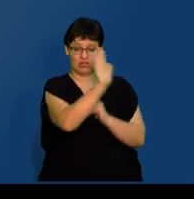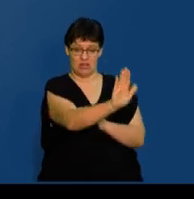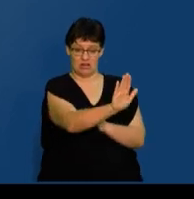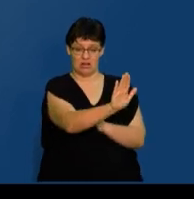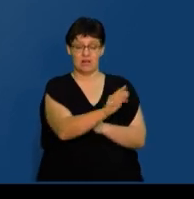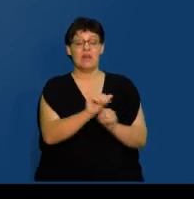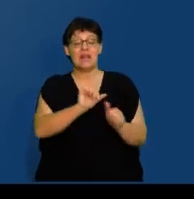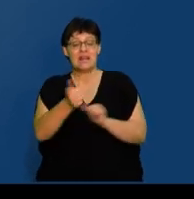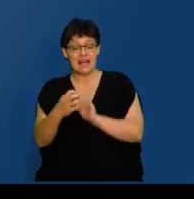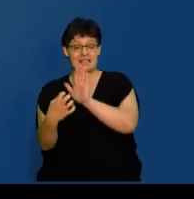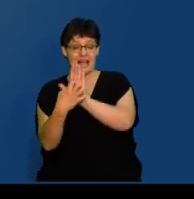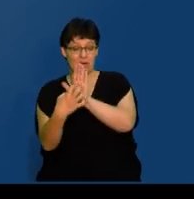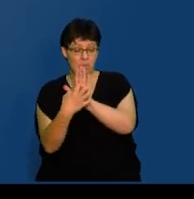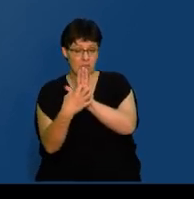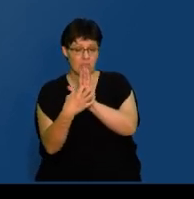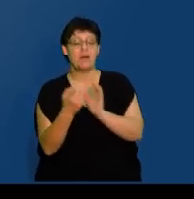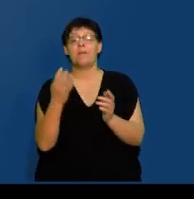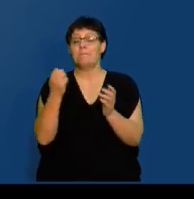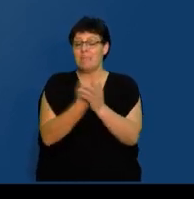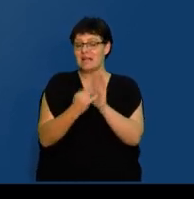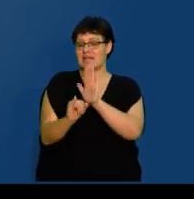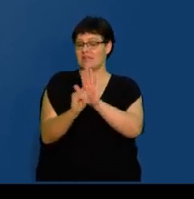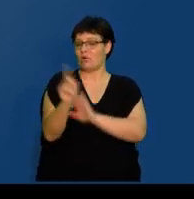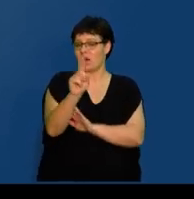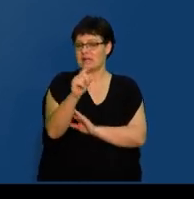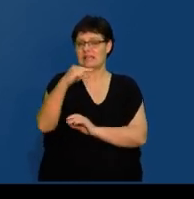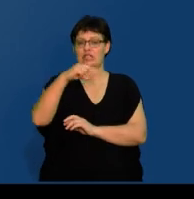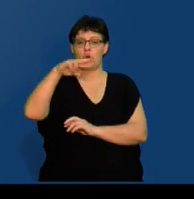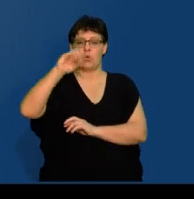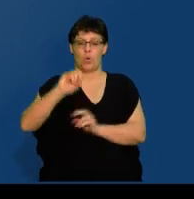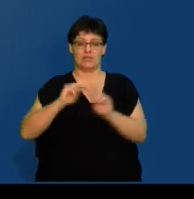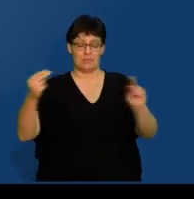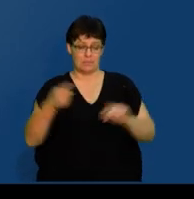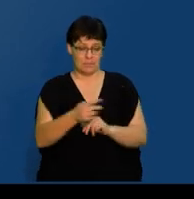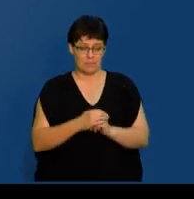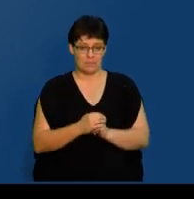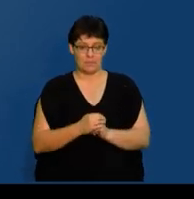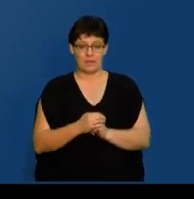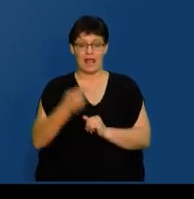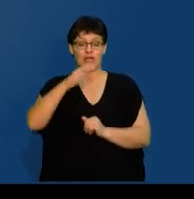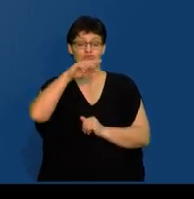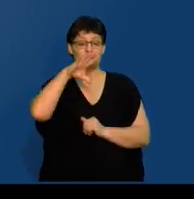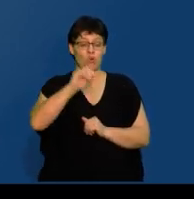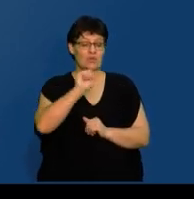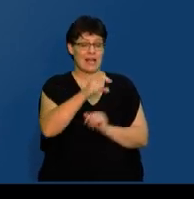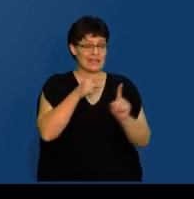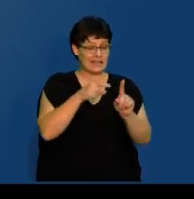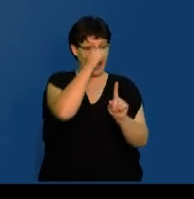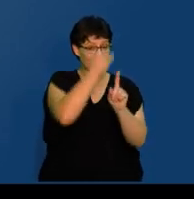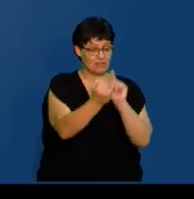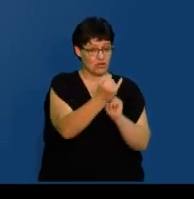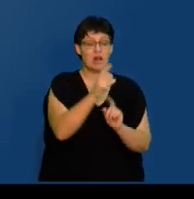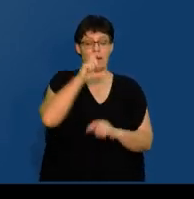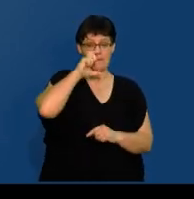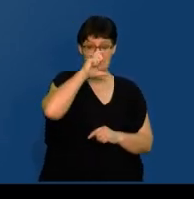the diagram is for us to be able to identify the genotypes. A heterozygous individual is one that has the